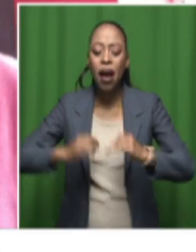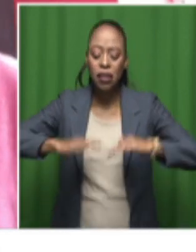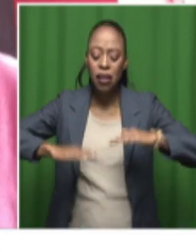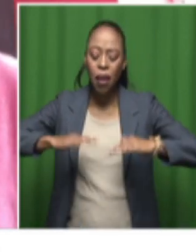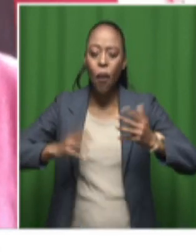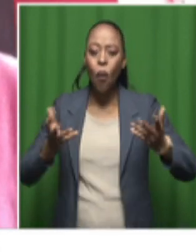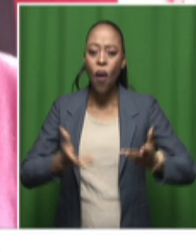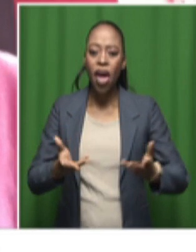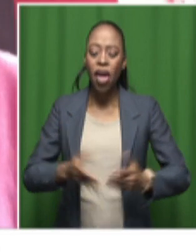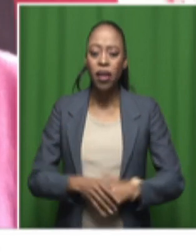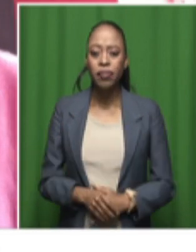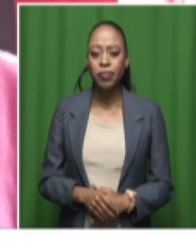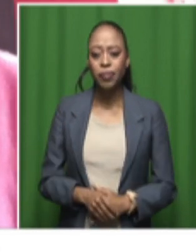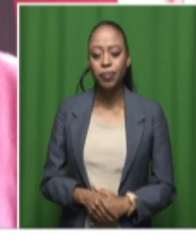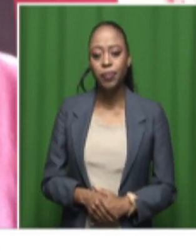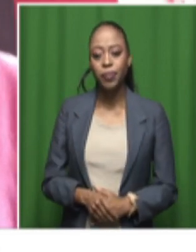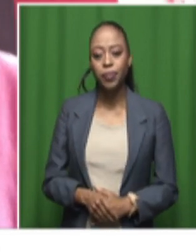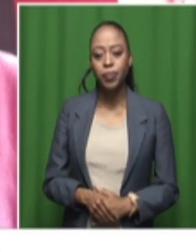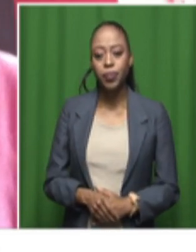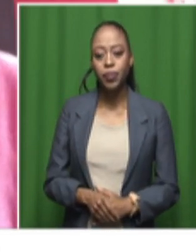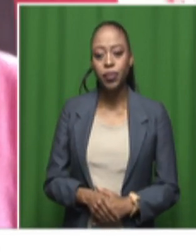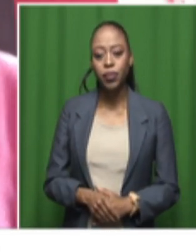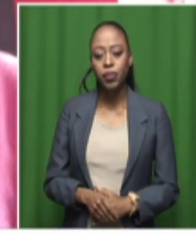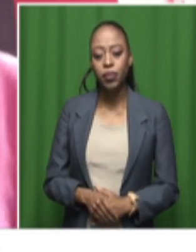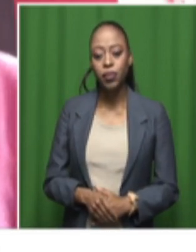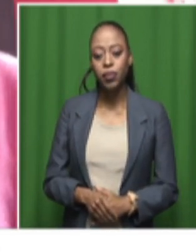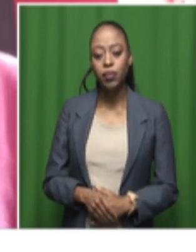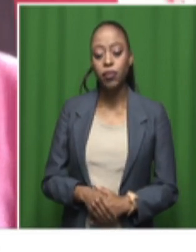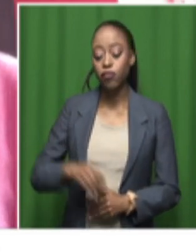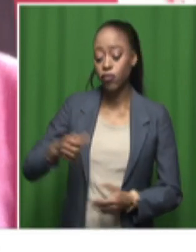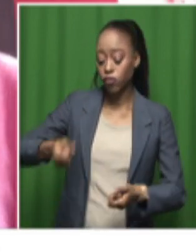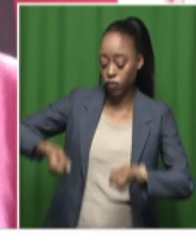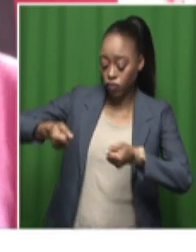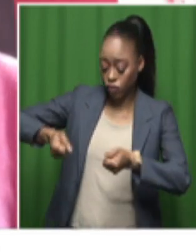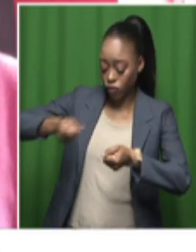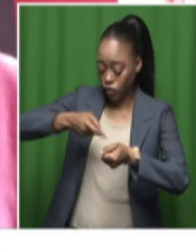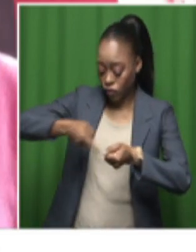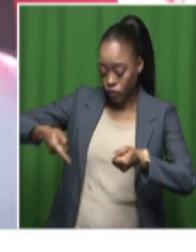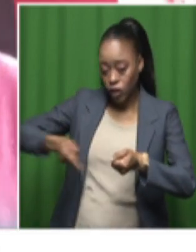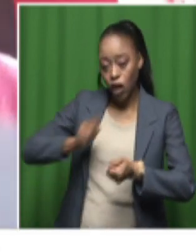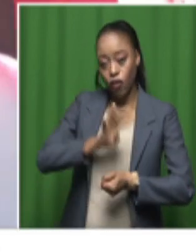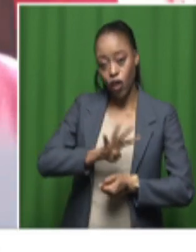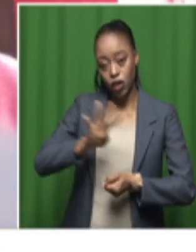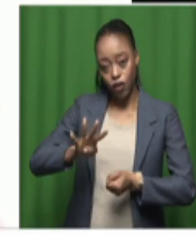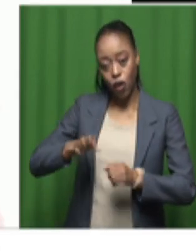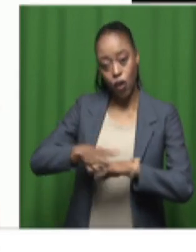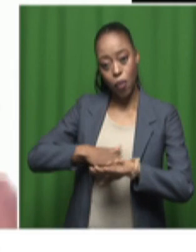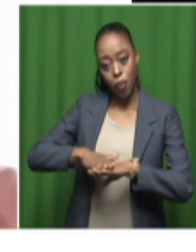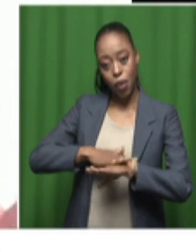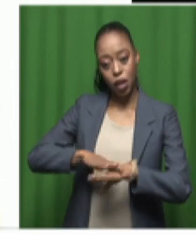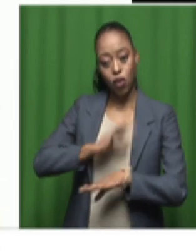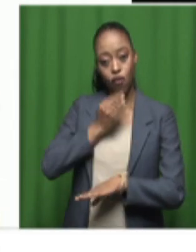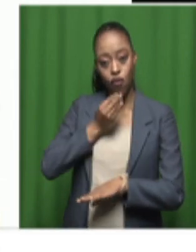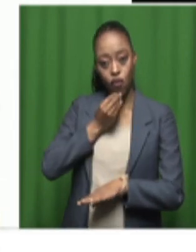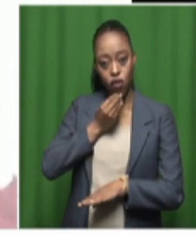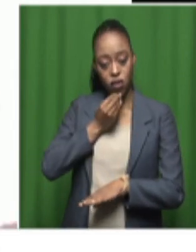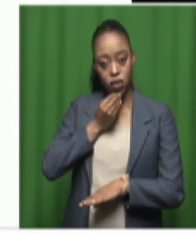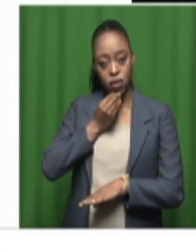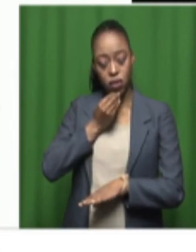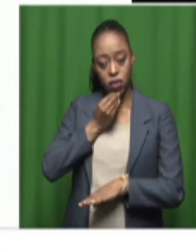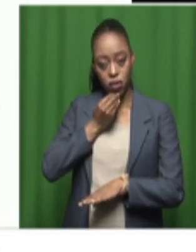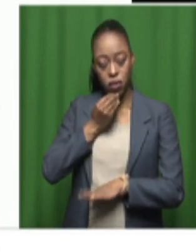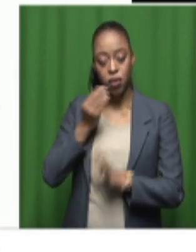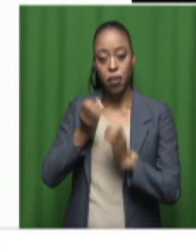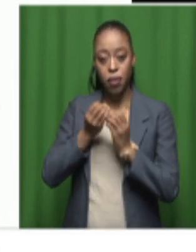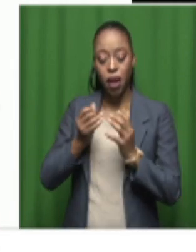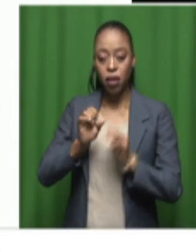etc. So, Leanne, our basket consists of 44 very, very basic foods that